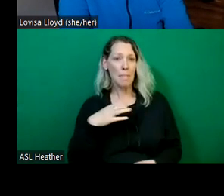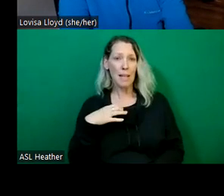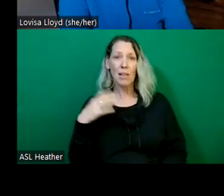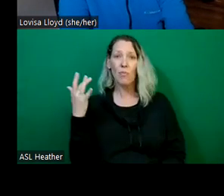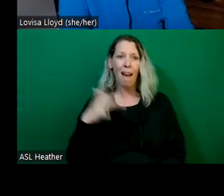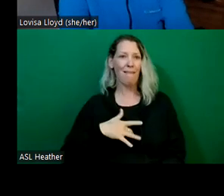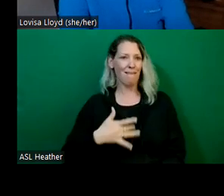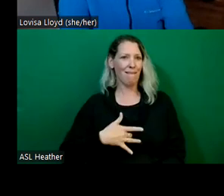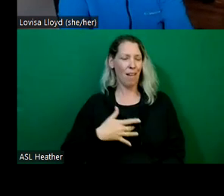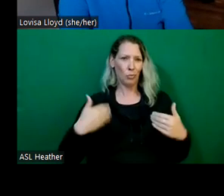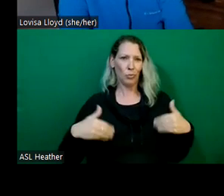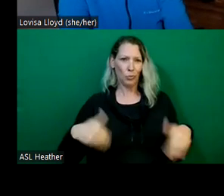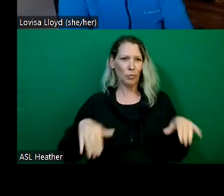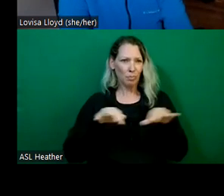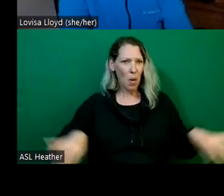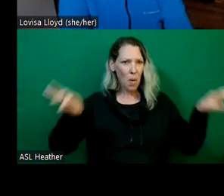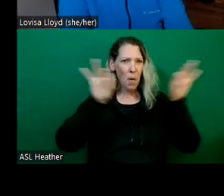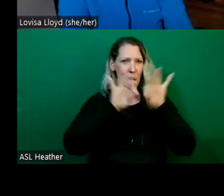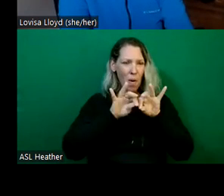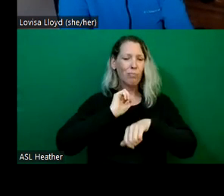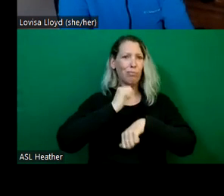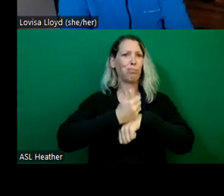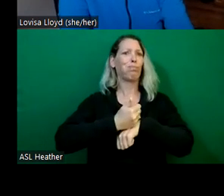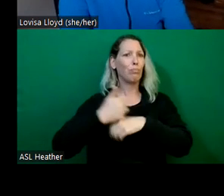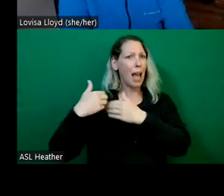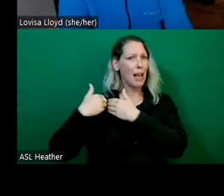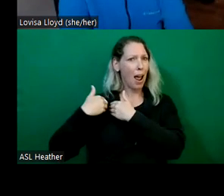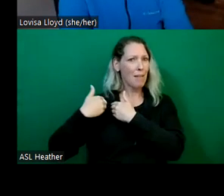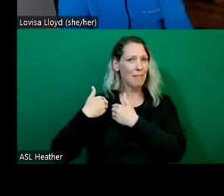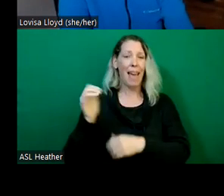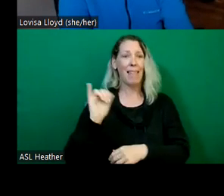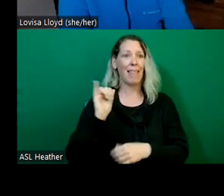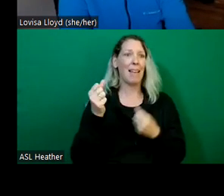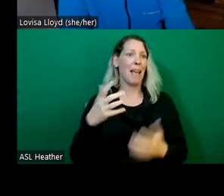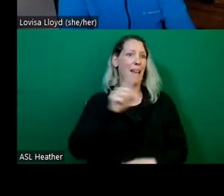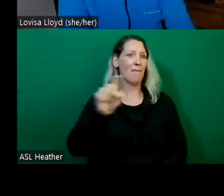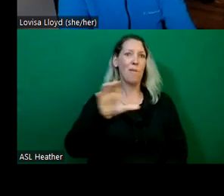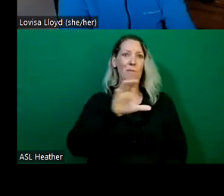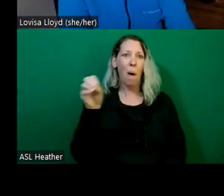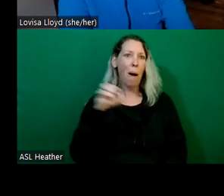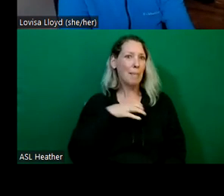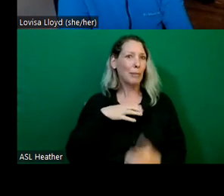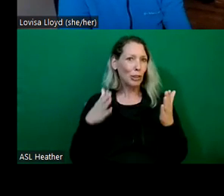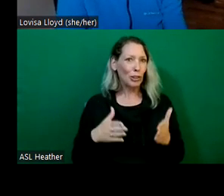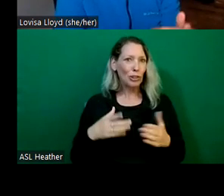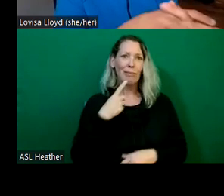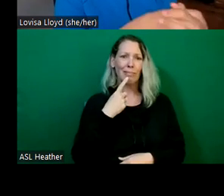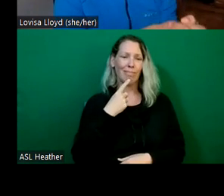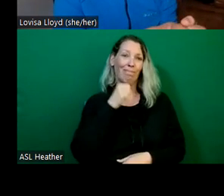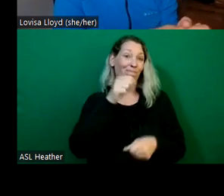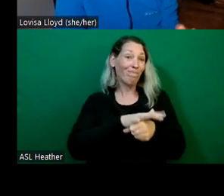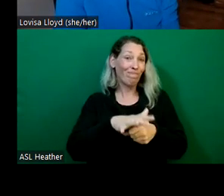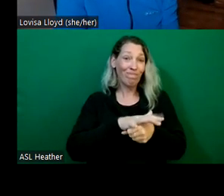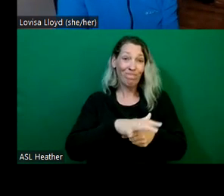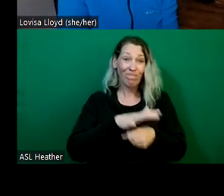important to create accountability. Like many of my co-commissioners have said, there's a great lack of that.